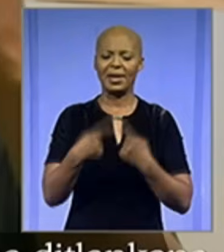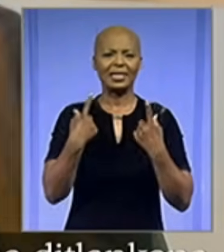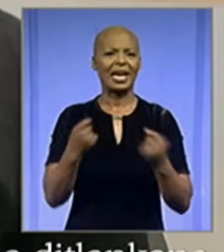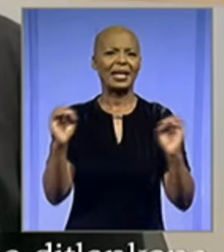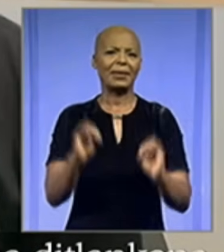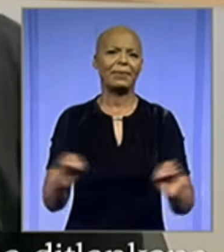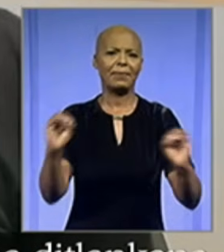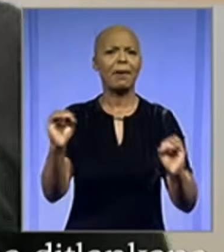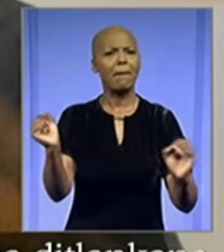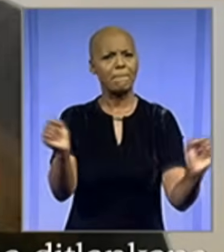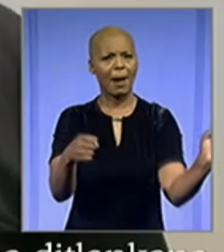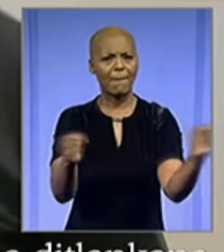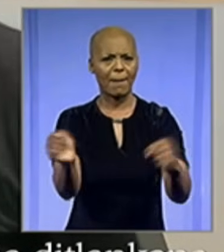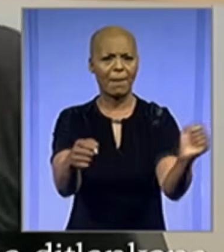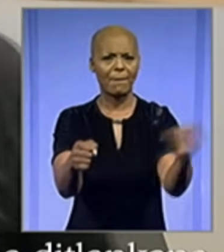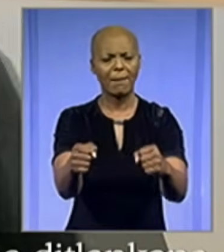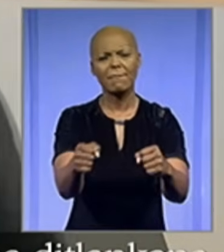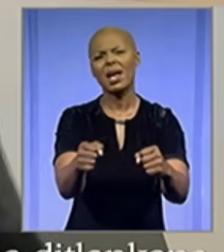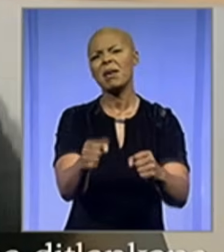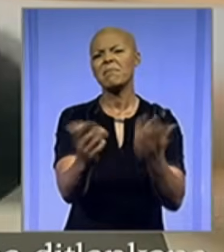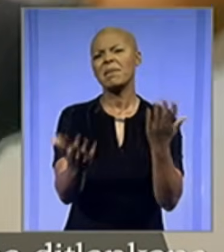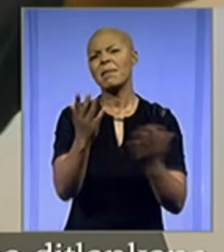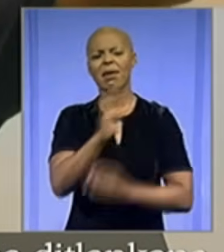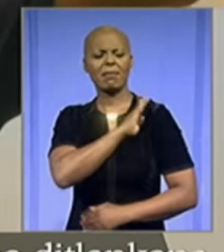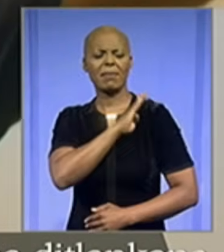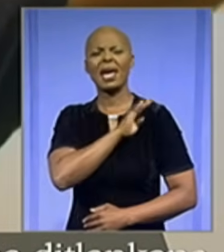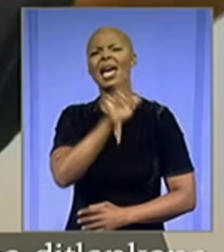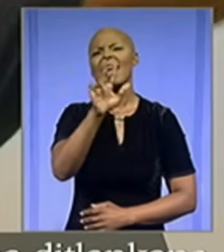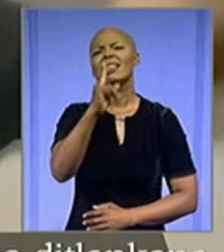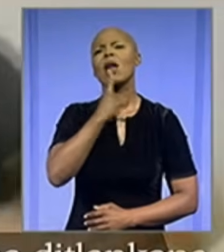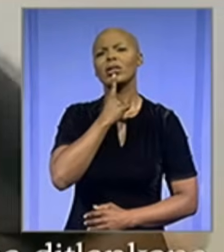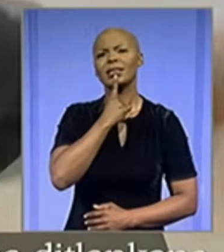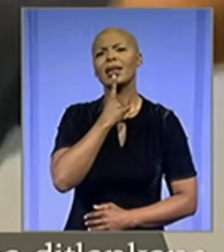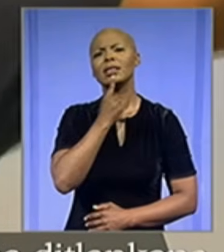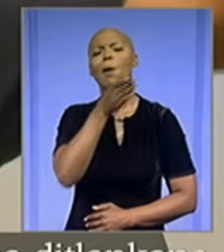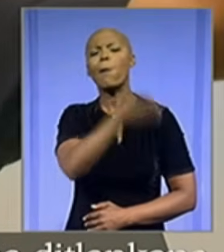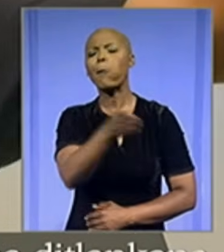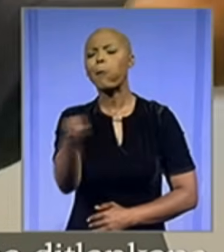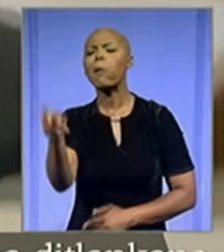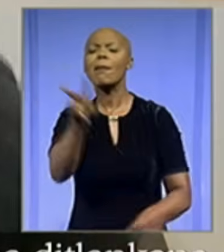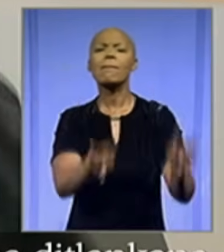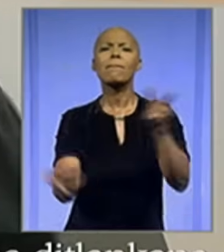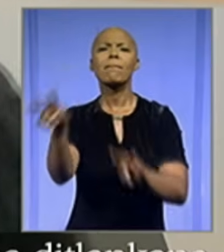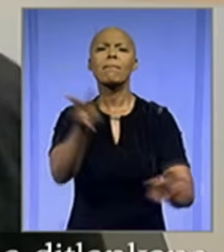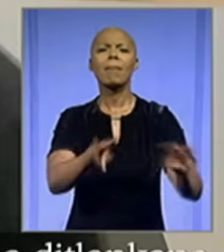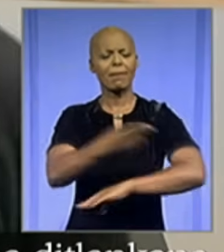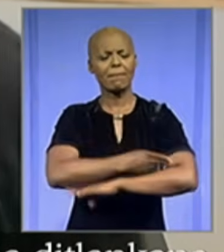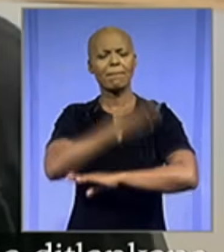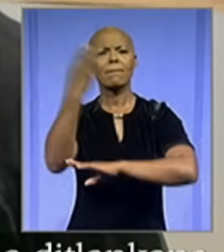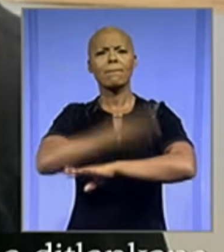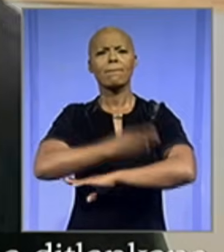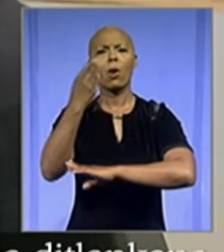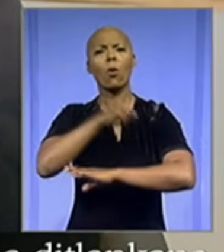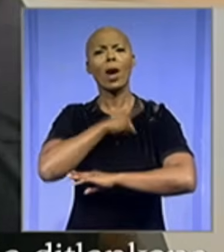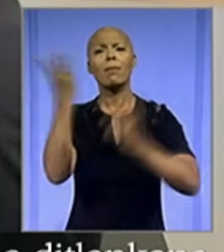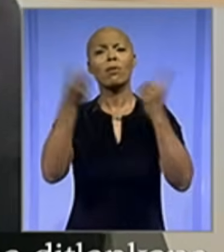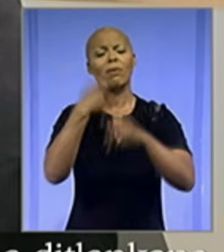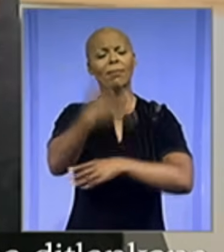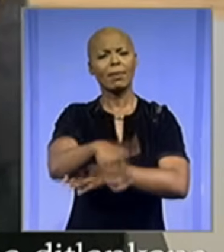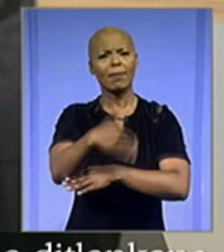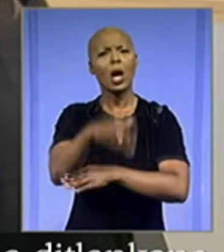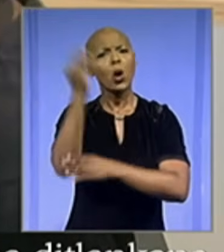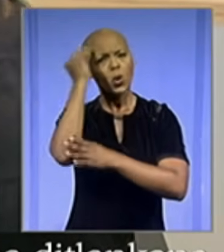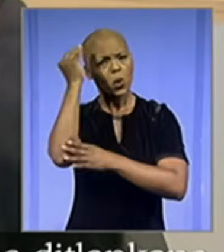to deploy at least 8,000 soldiers to marshal this thing so that these people know that all